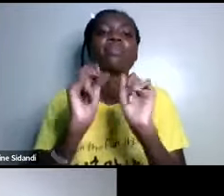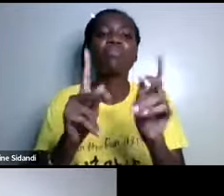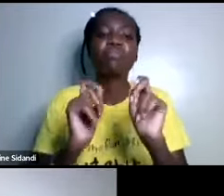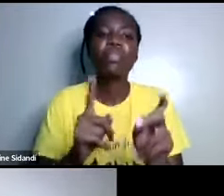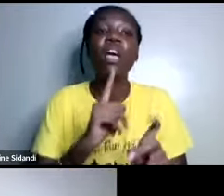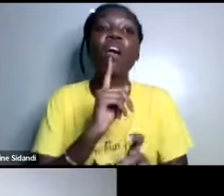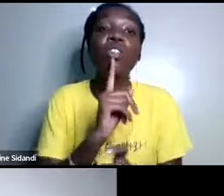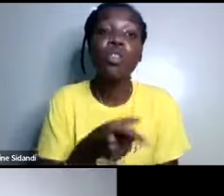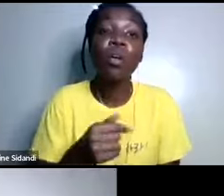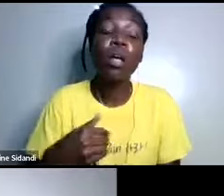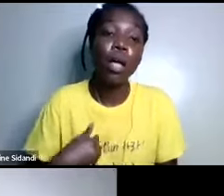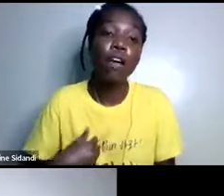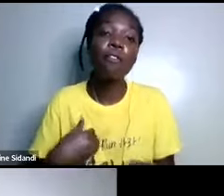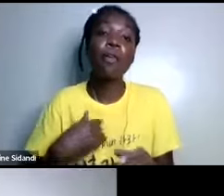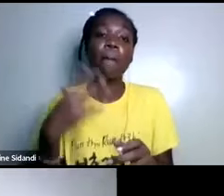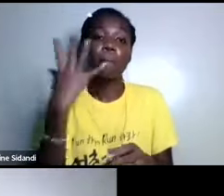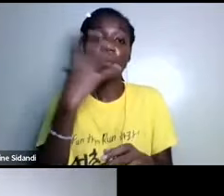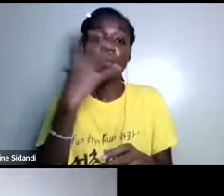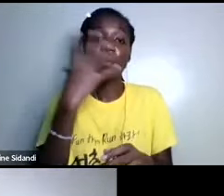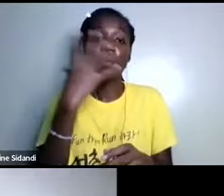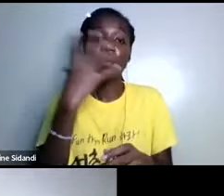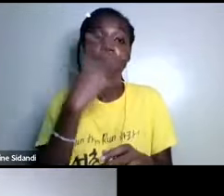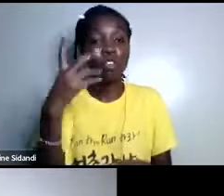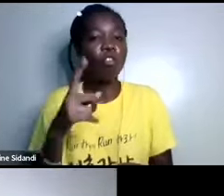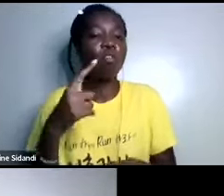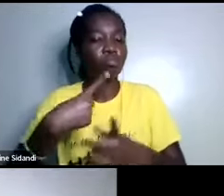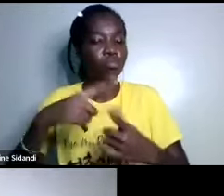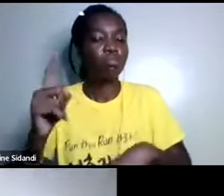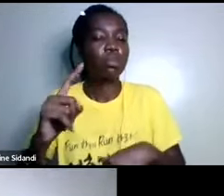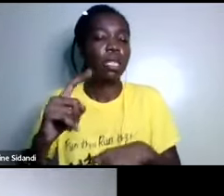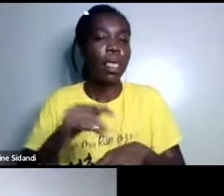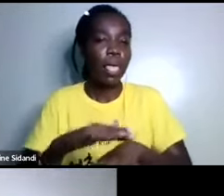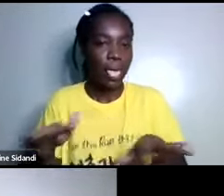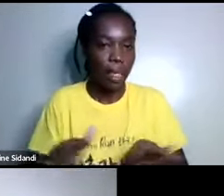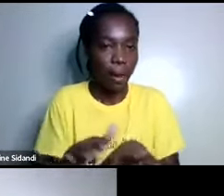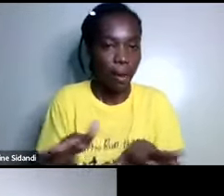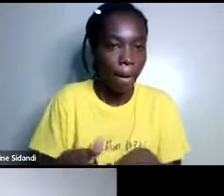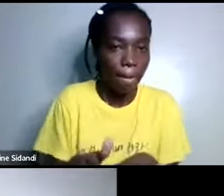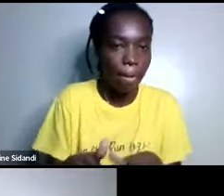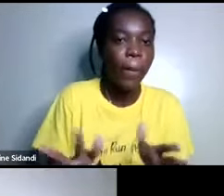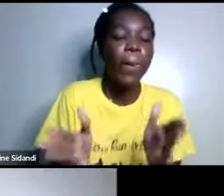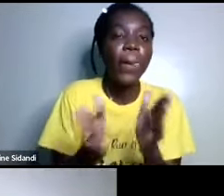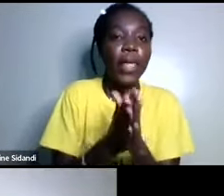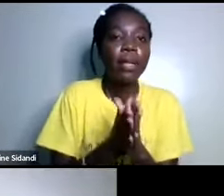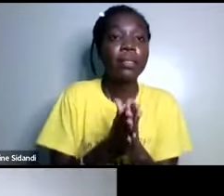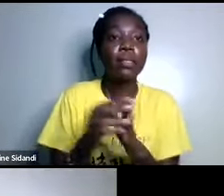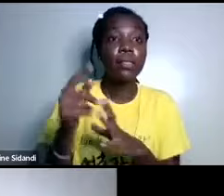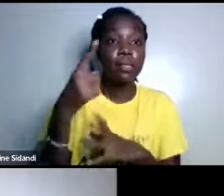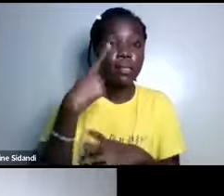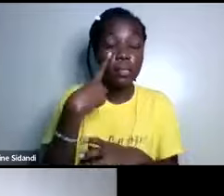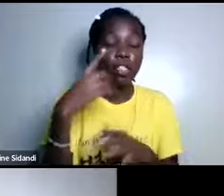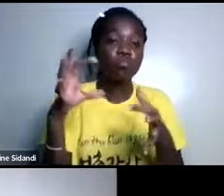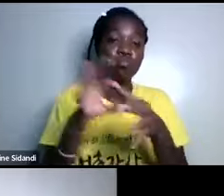right platform. You're running on LinkedIn. But the beauty of LinkedIn ads is